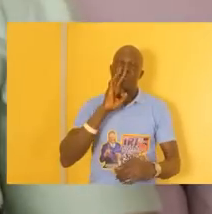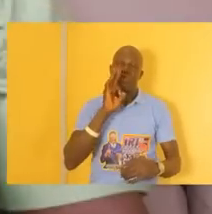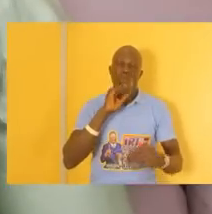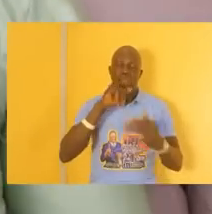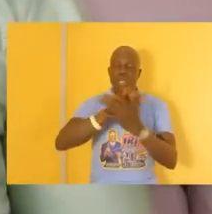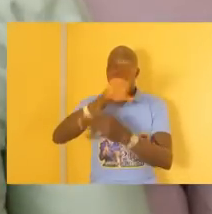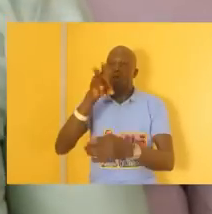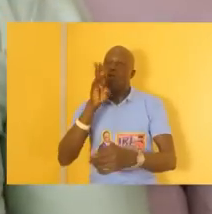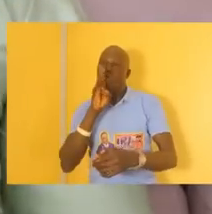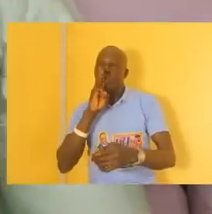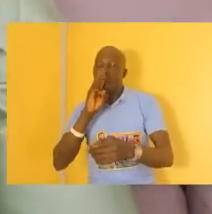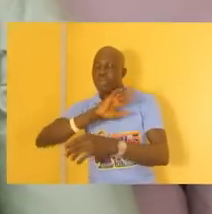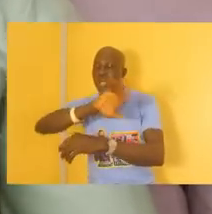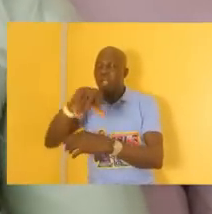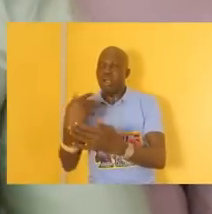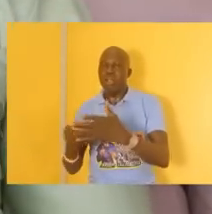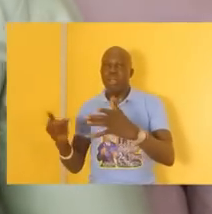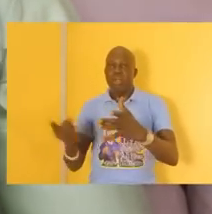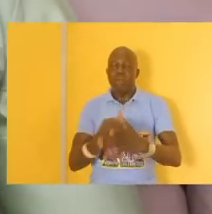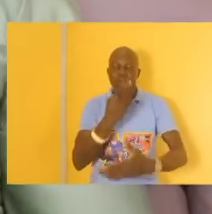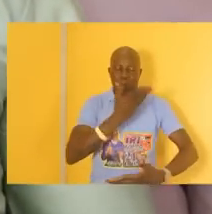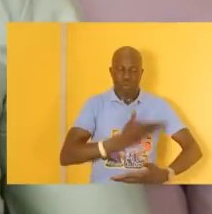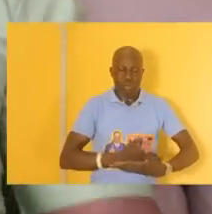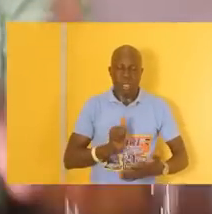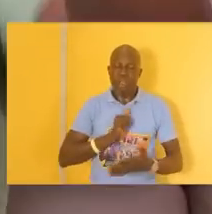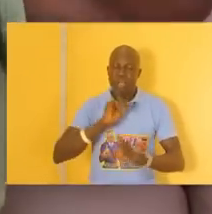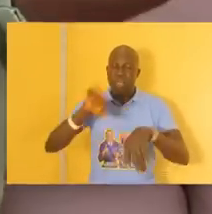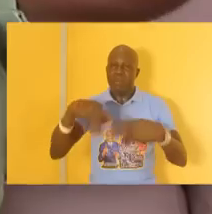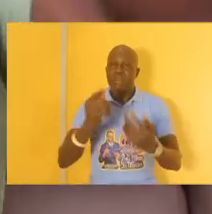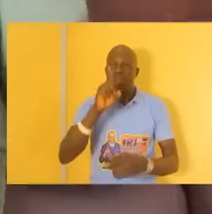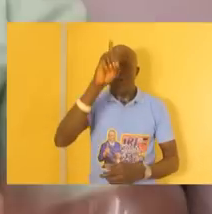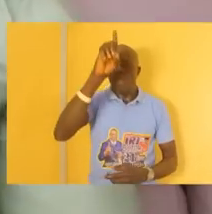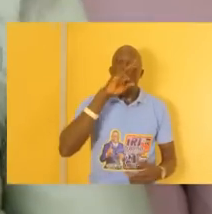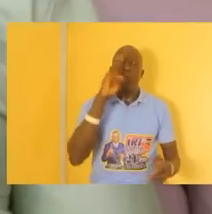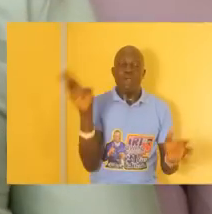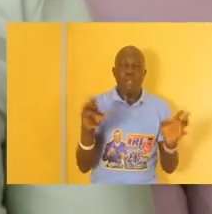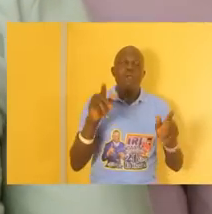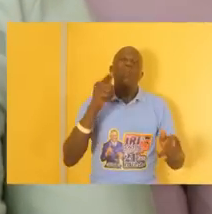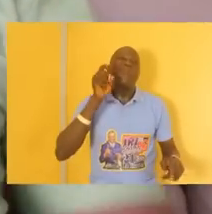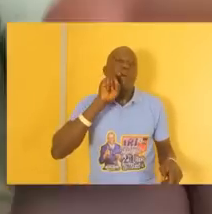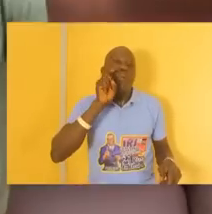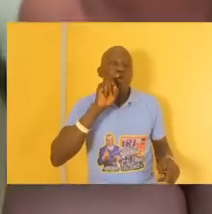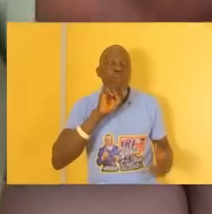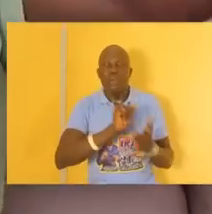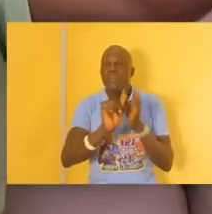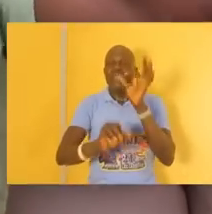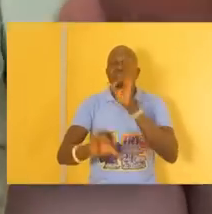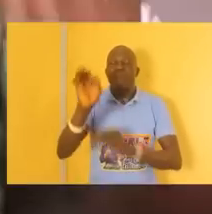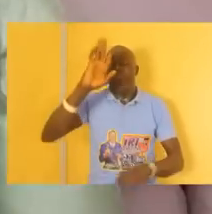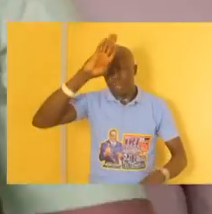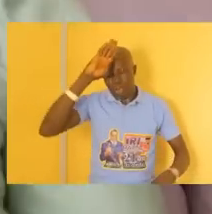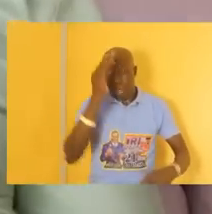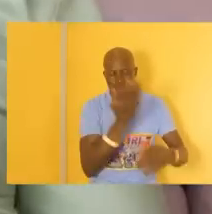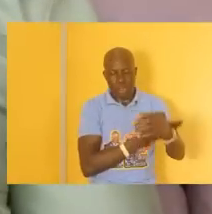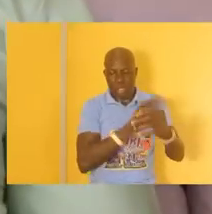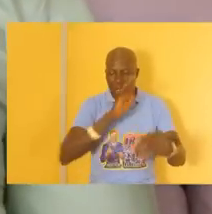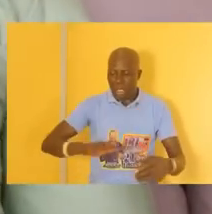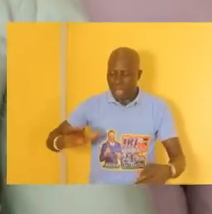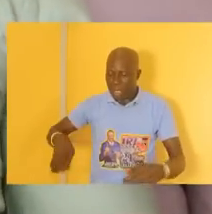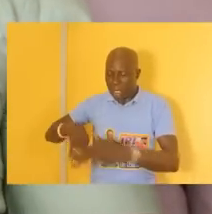The vision, the generation in the Bible. Go and examine them. With the generation of Abraham. Check